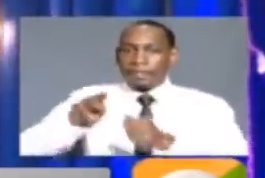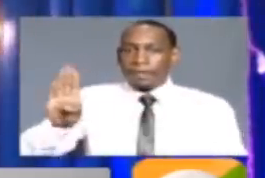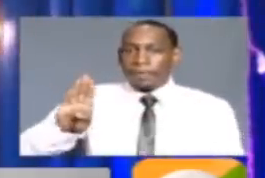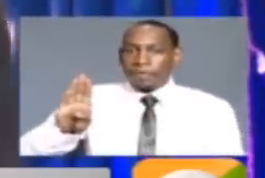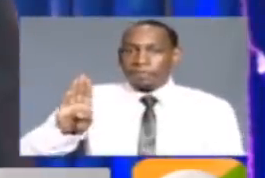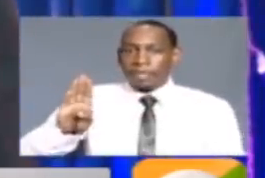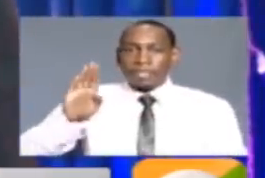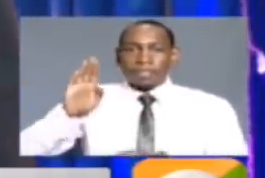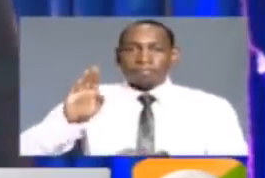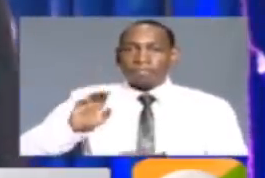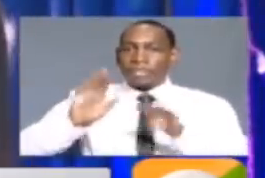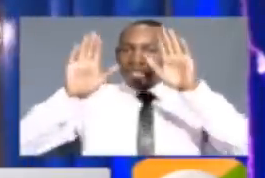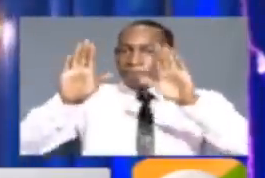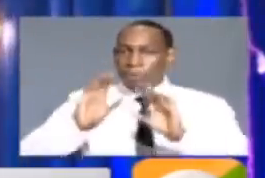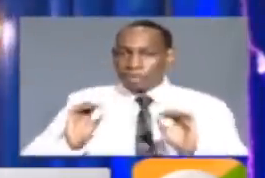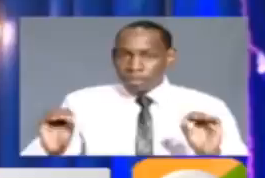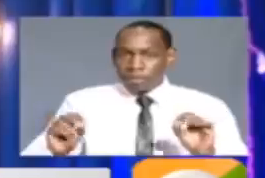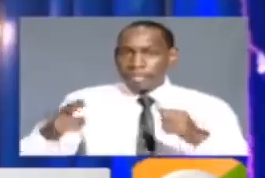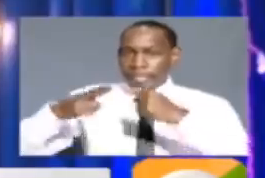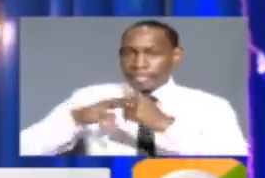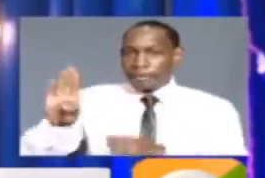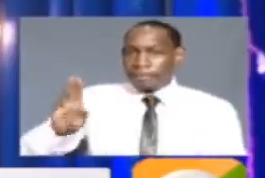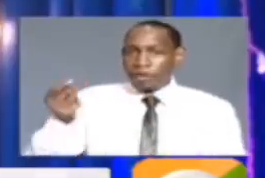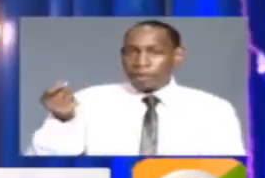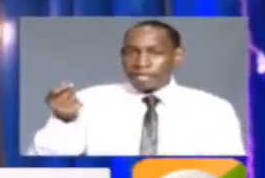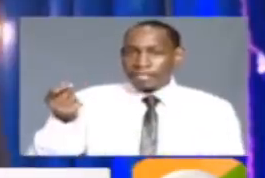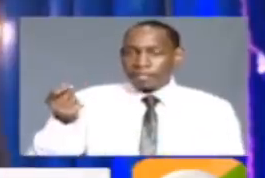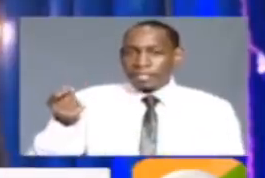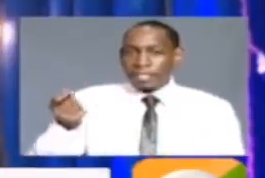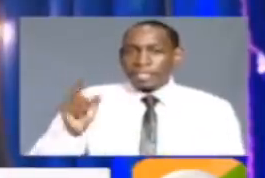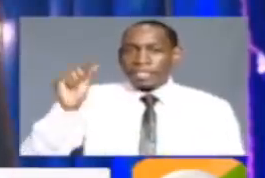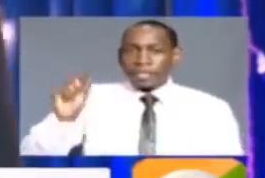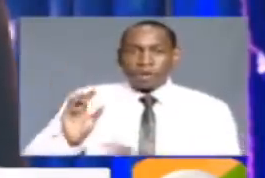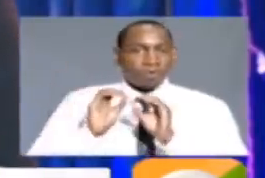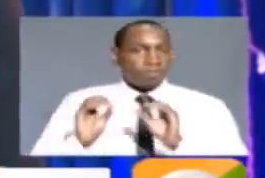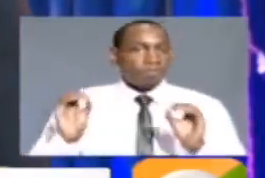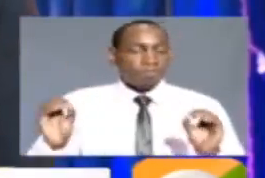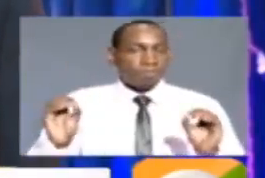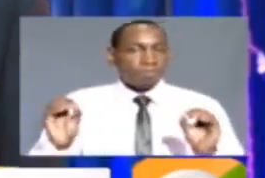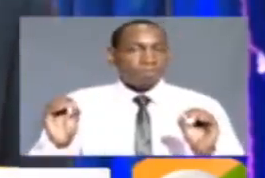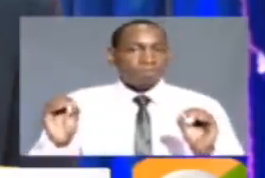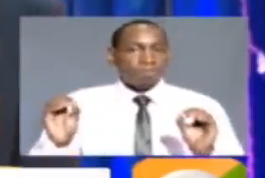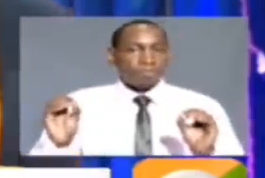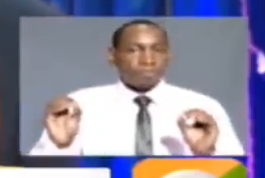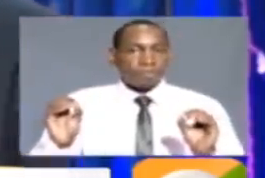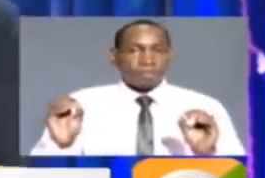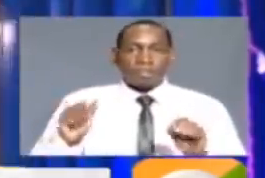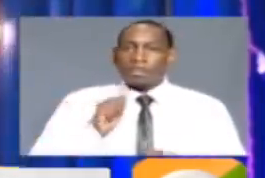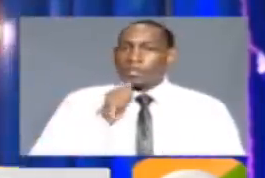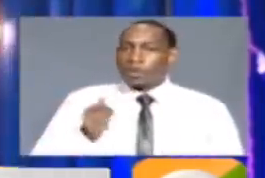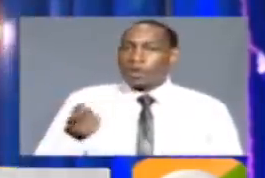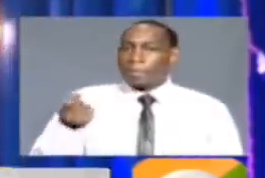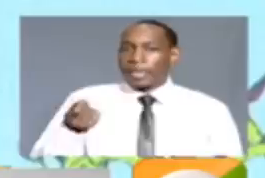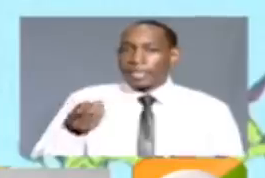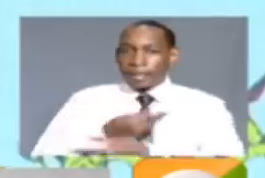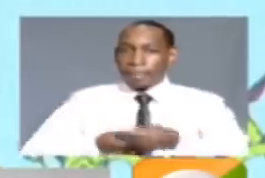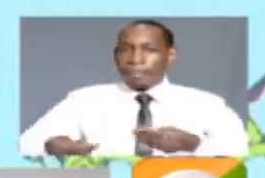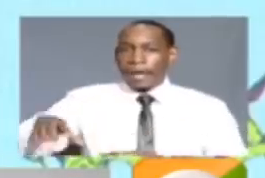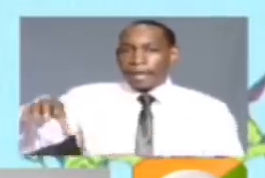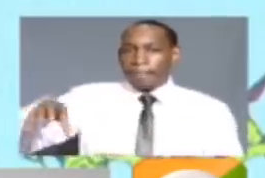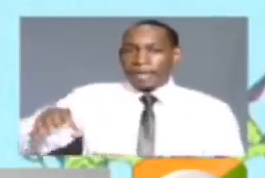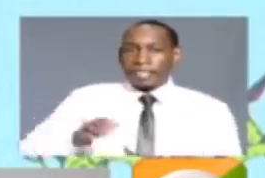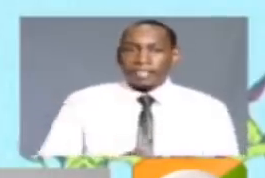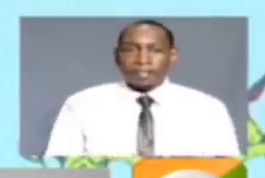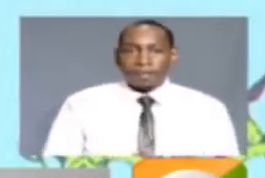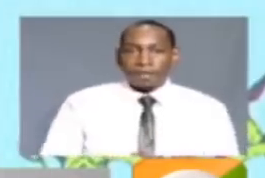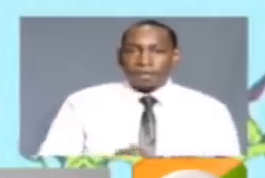is nothing. 7 billion shillings is not pocket change. Si pas pesa kuna no matters. Forget